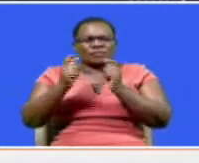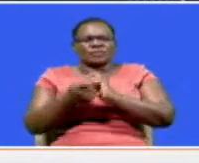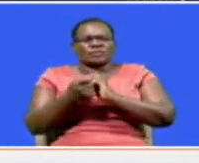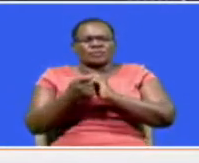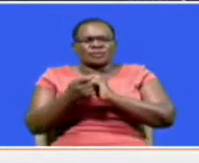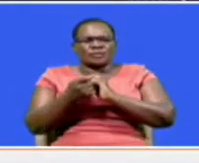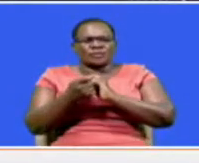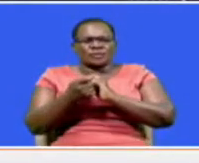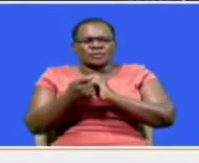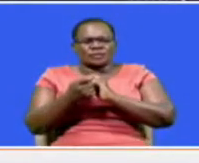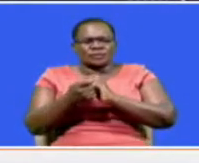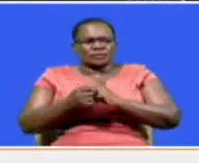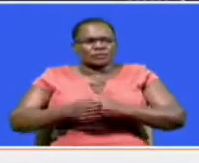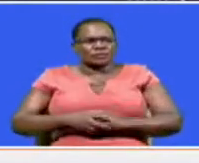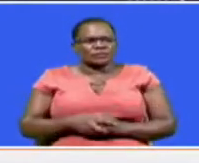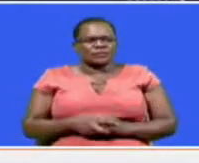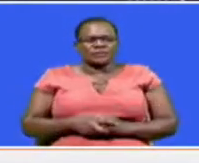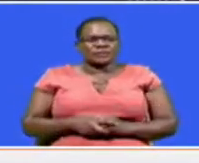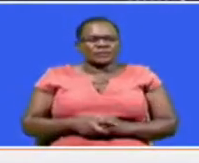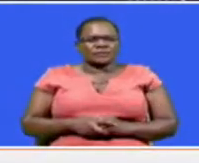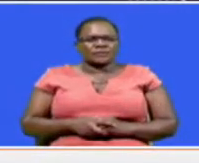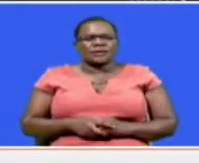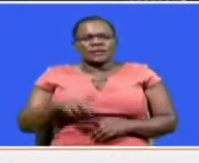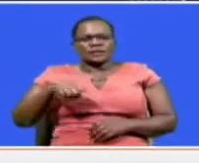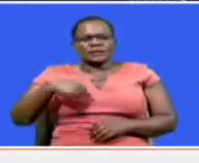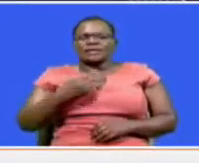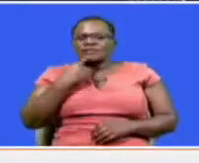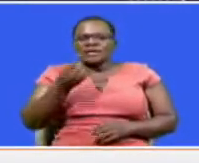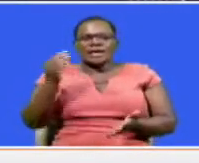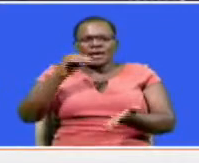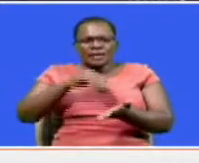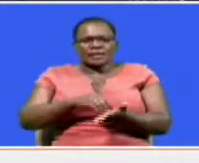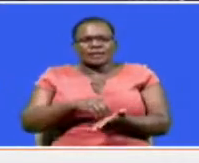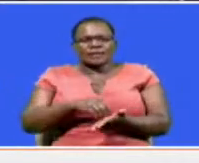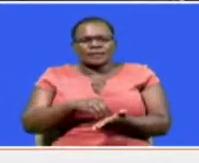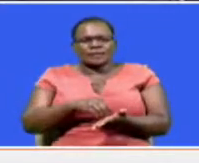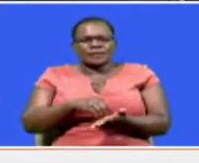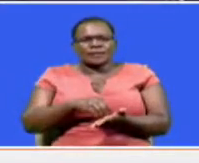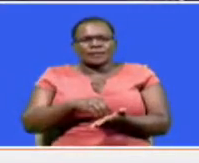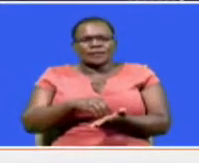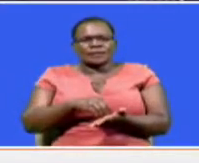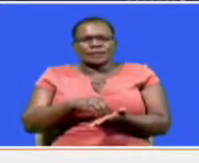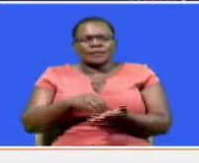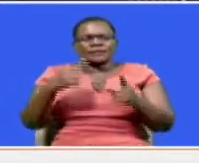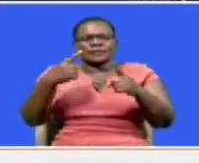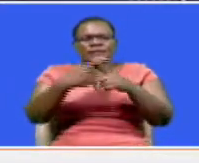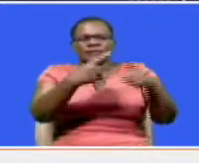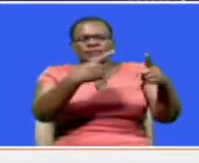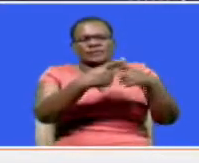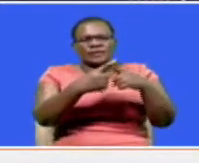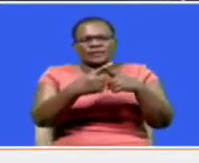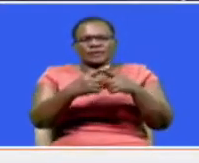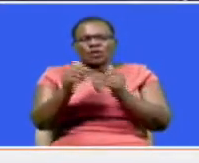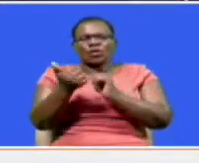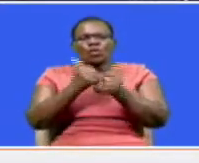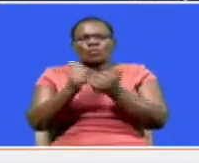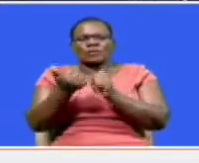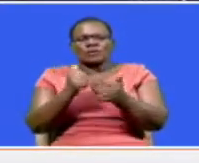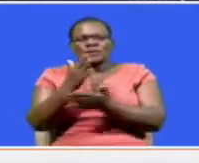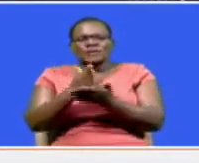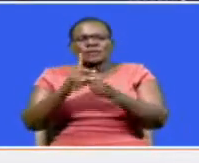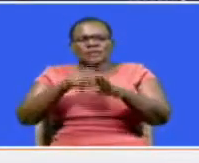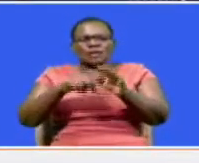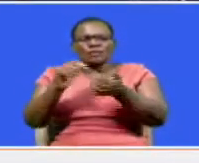fueling the conflict. We reiterate that multiple, simultaneous, competing and